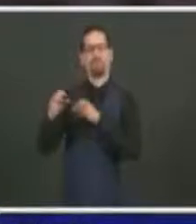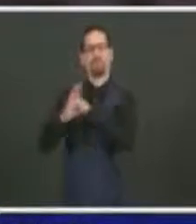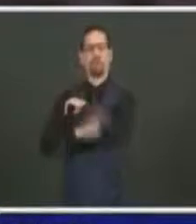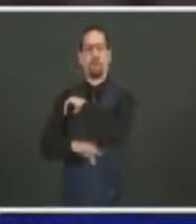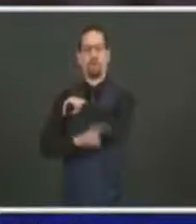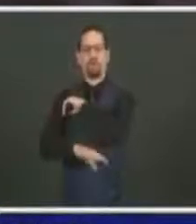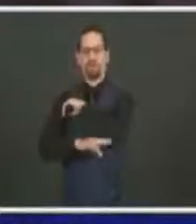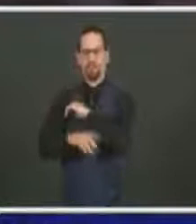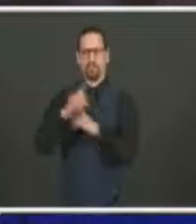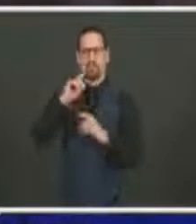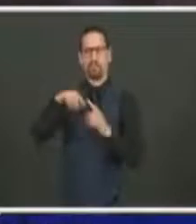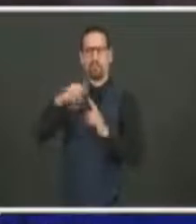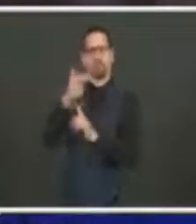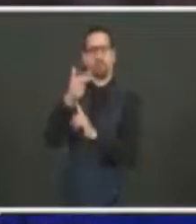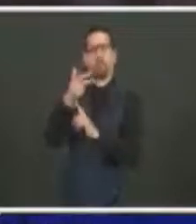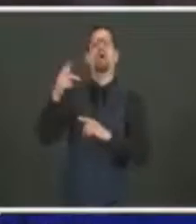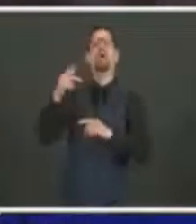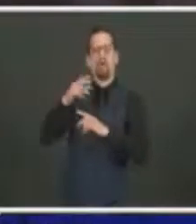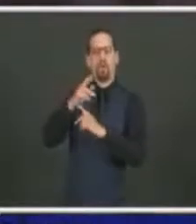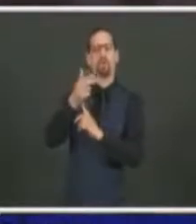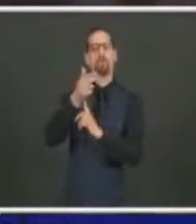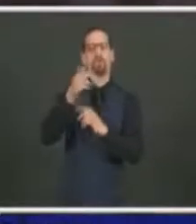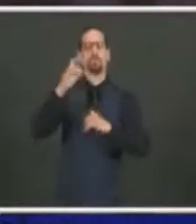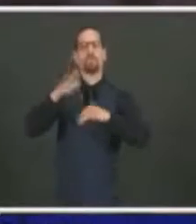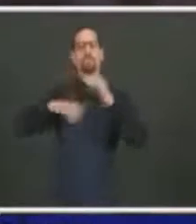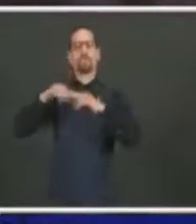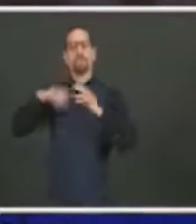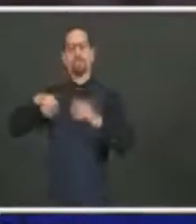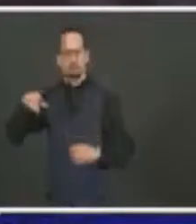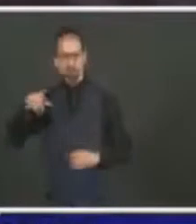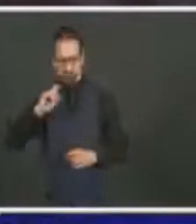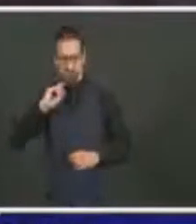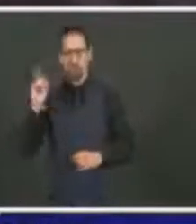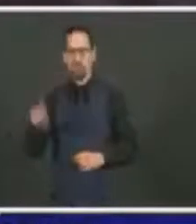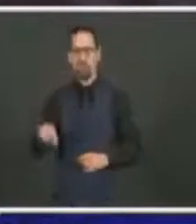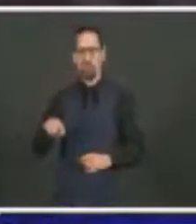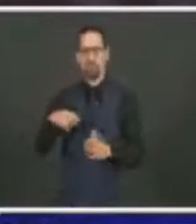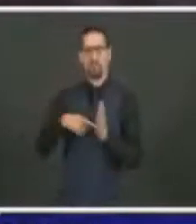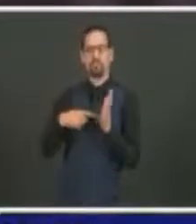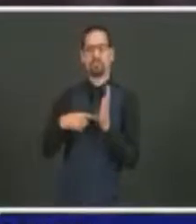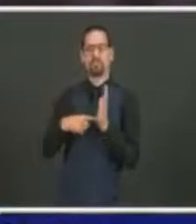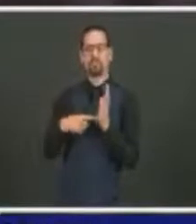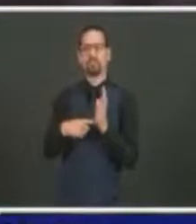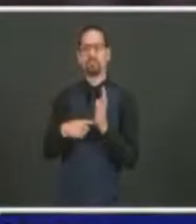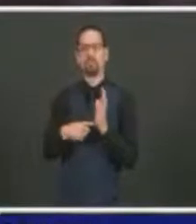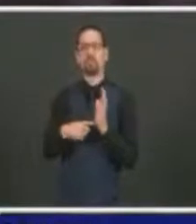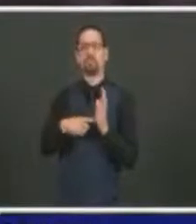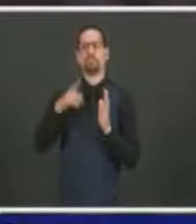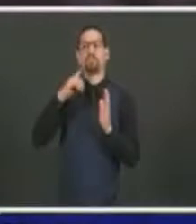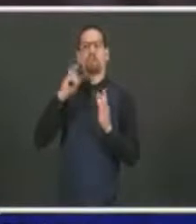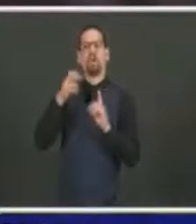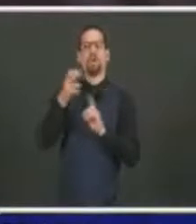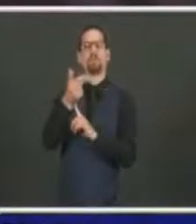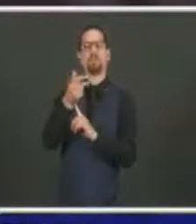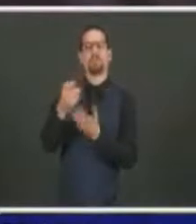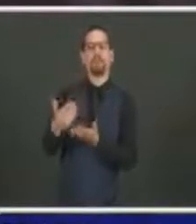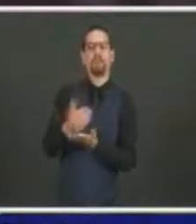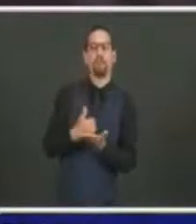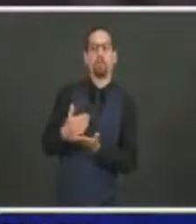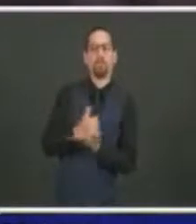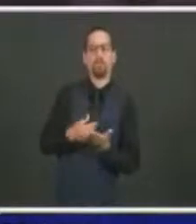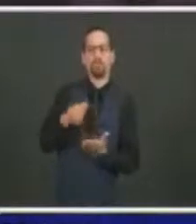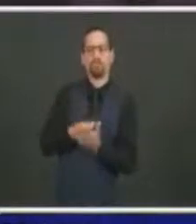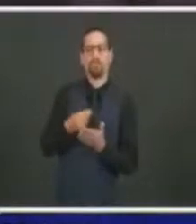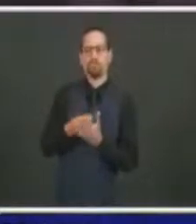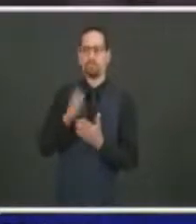hotels, according to a June 10 report by McKinsey, in one analysis, hotel revenues may not return to almost its